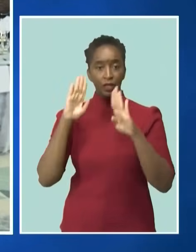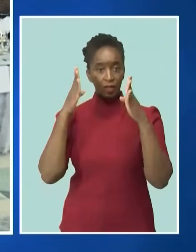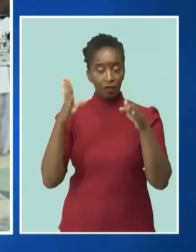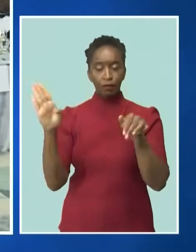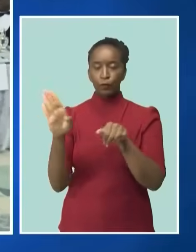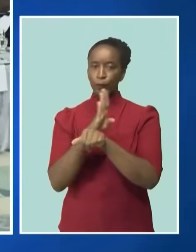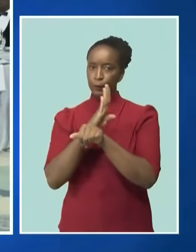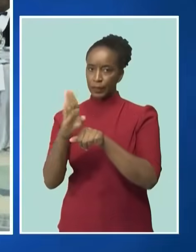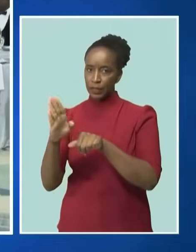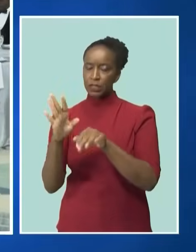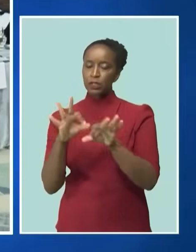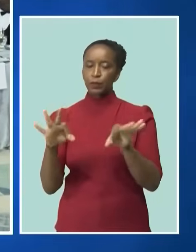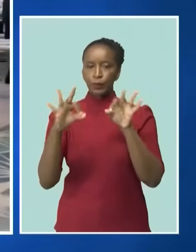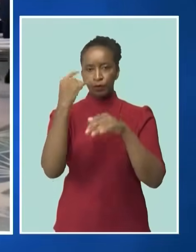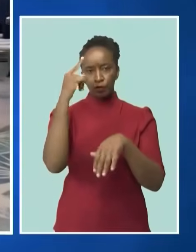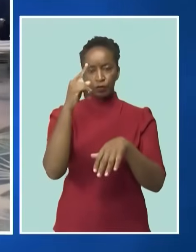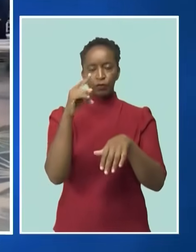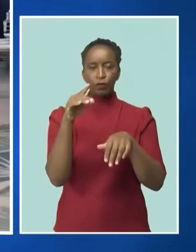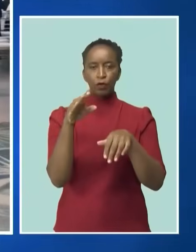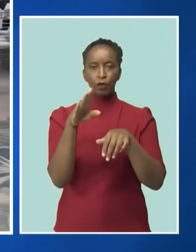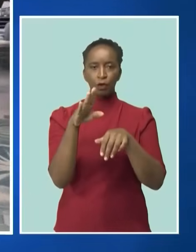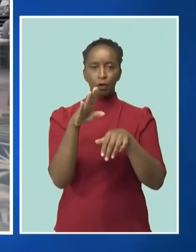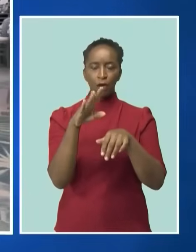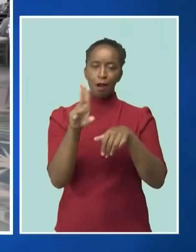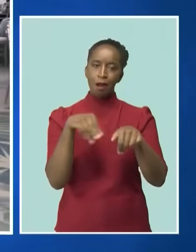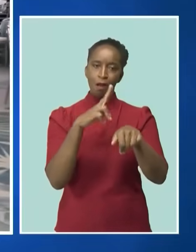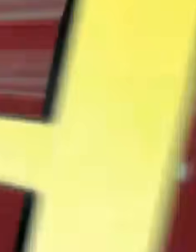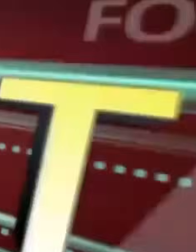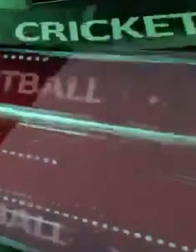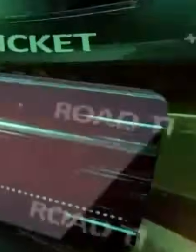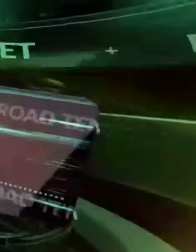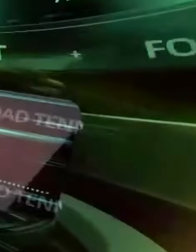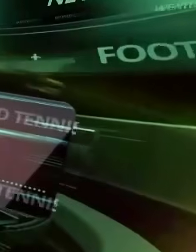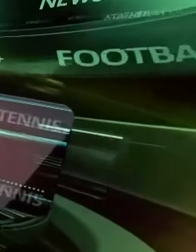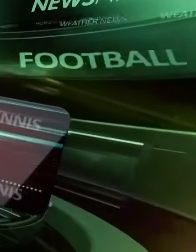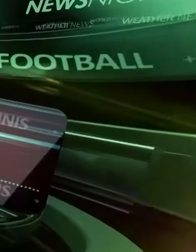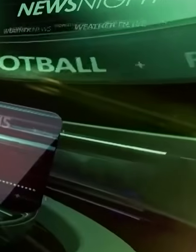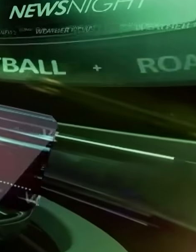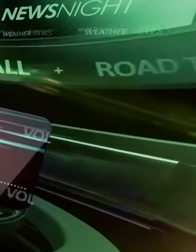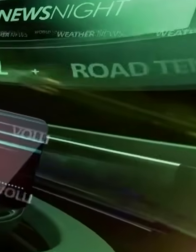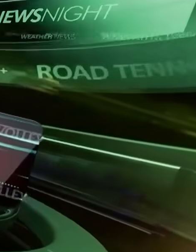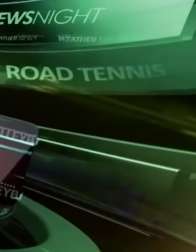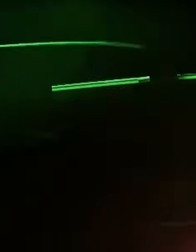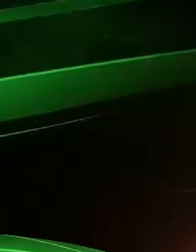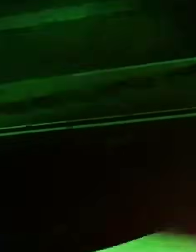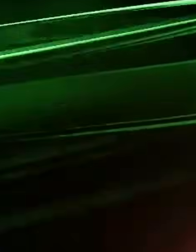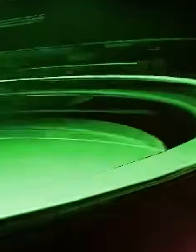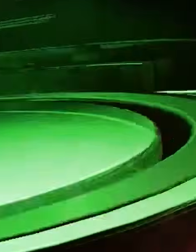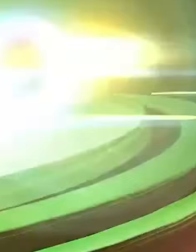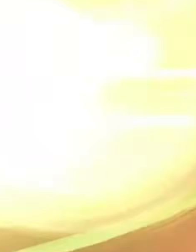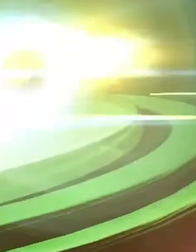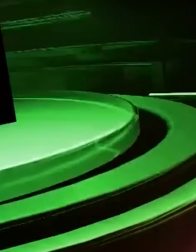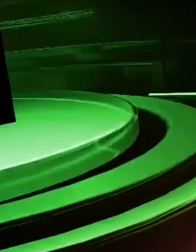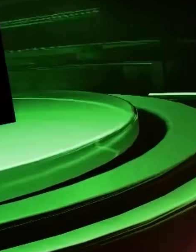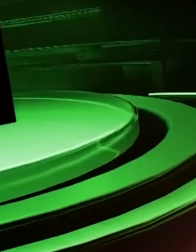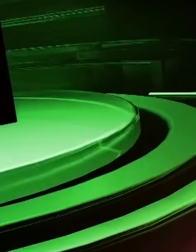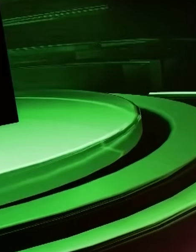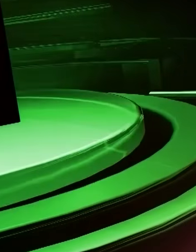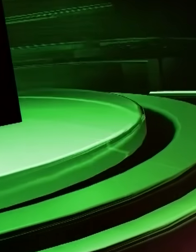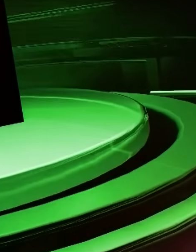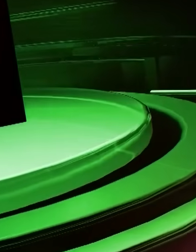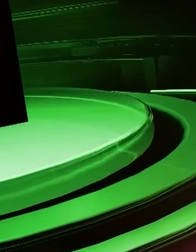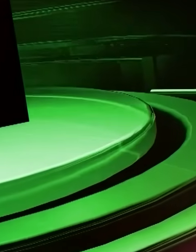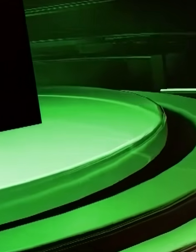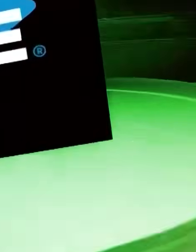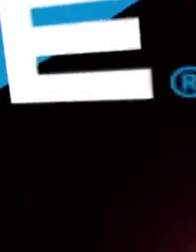national development. Trevor Thorpe for the Business Report. Sports Night is brought to you by Power In.